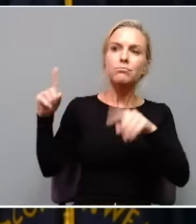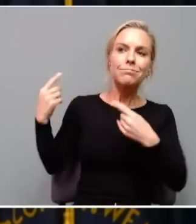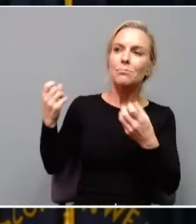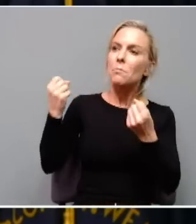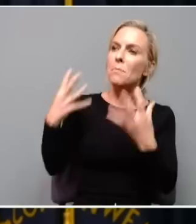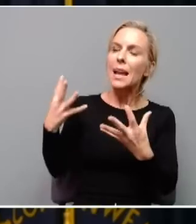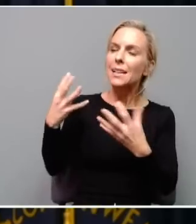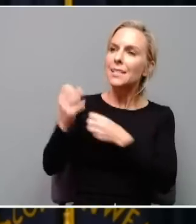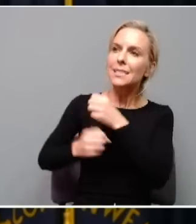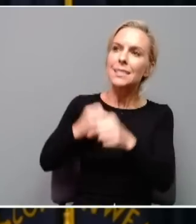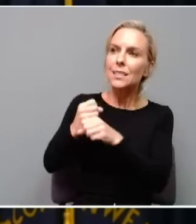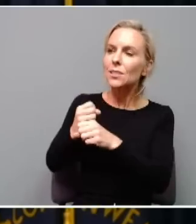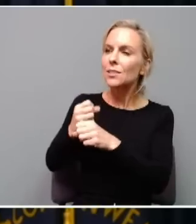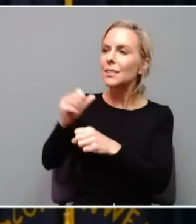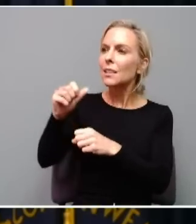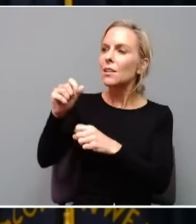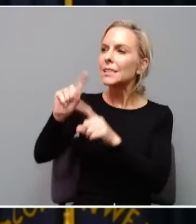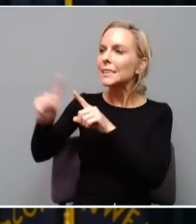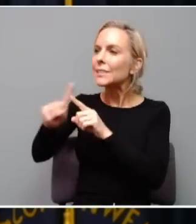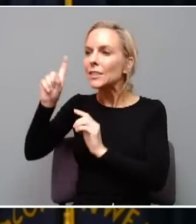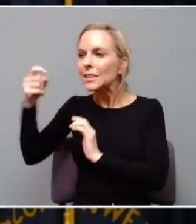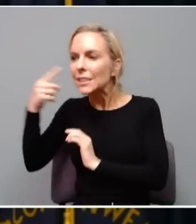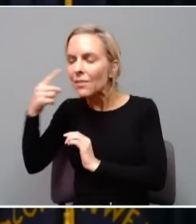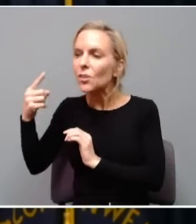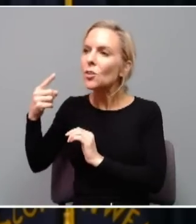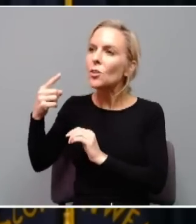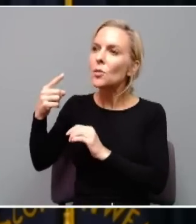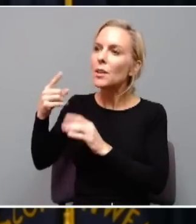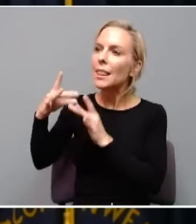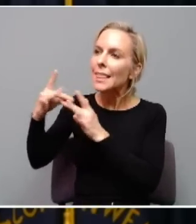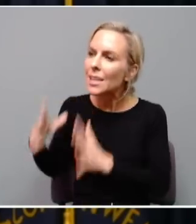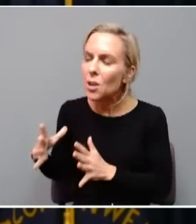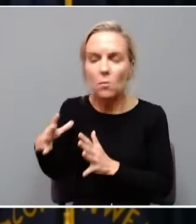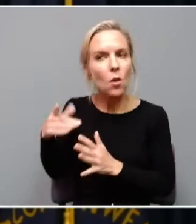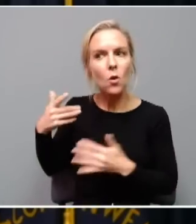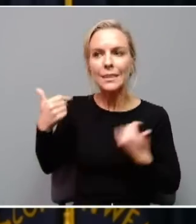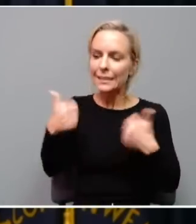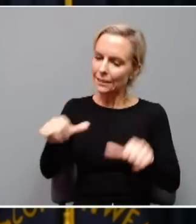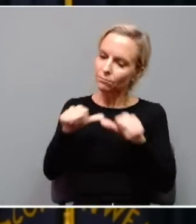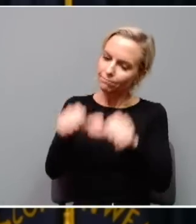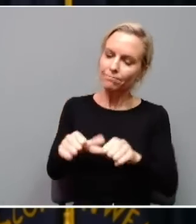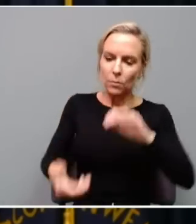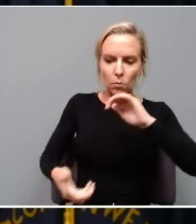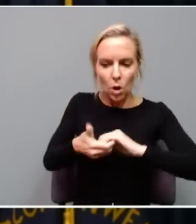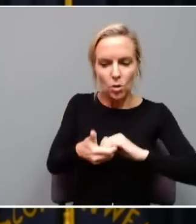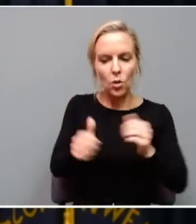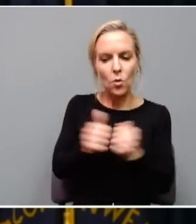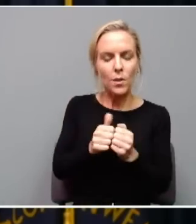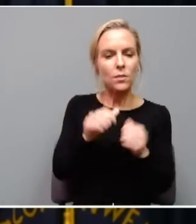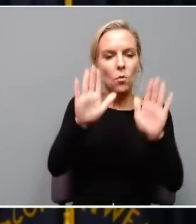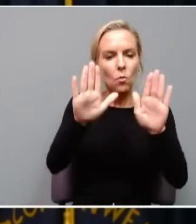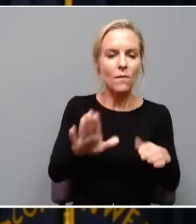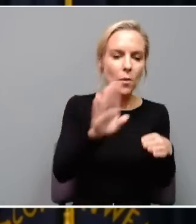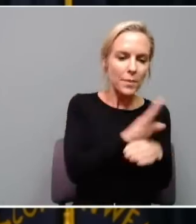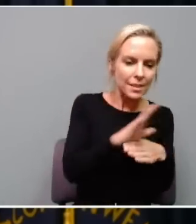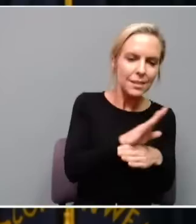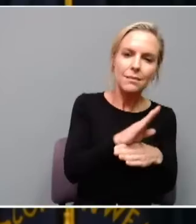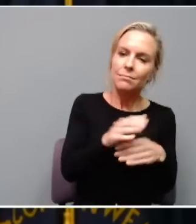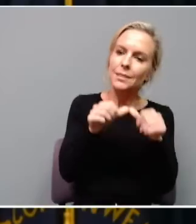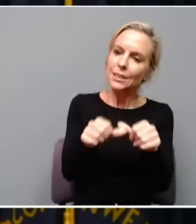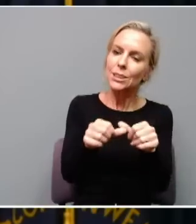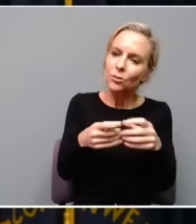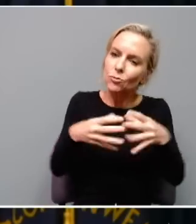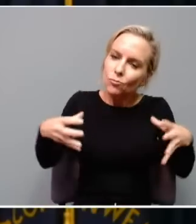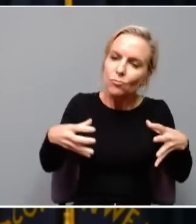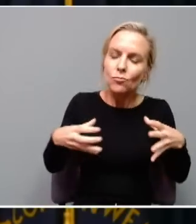good partner to businesses that want to help our families and grow. All right, this next one, the third one,